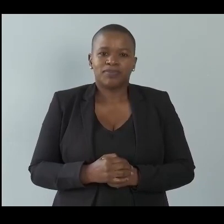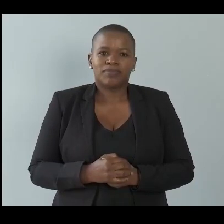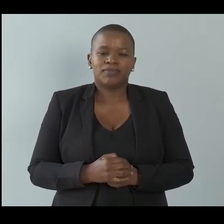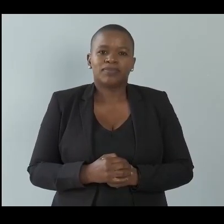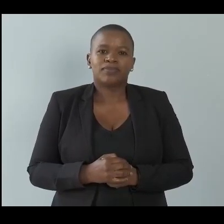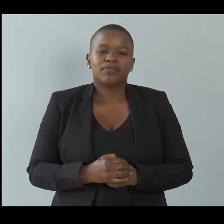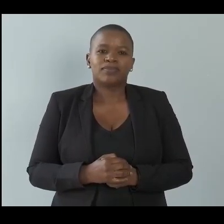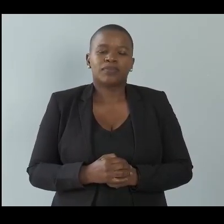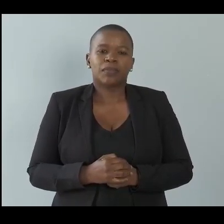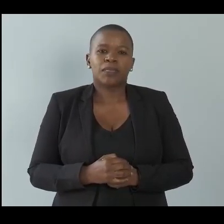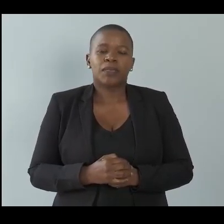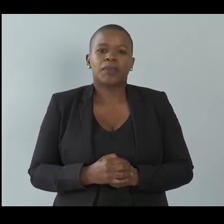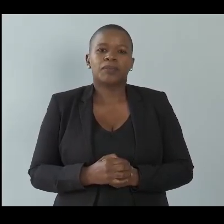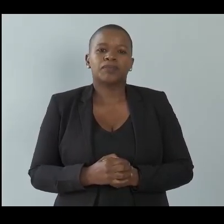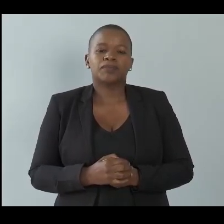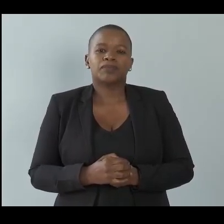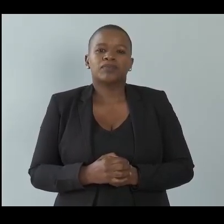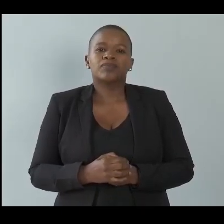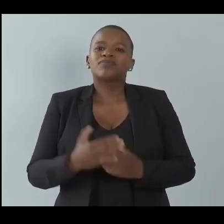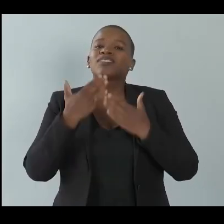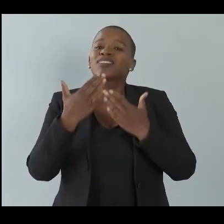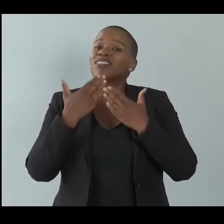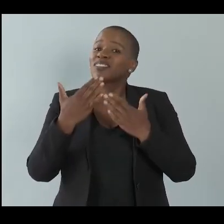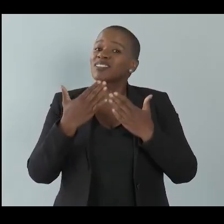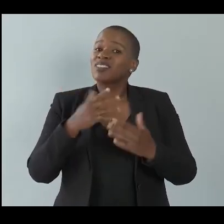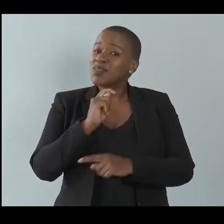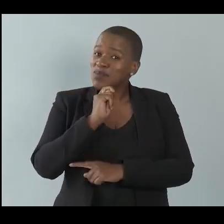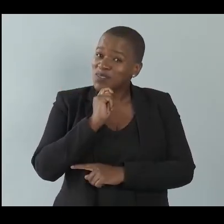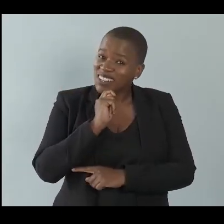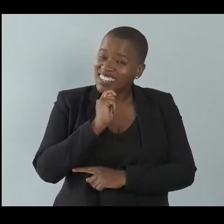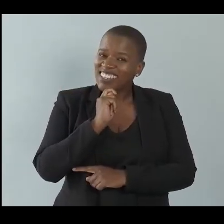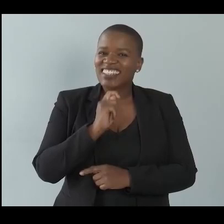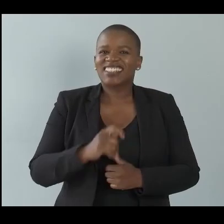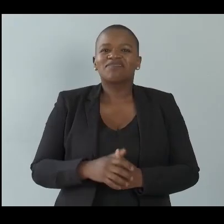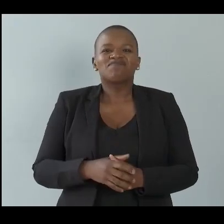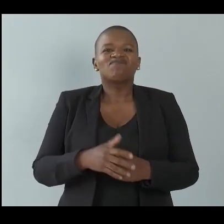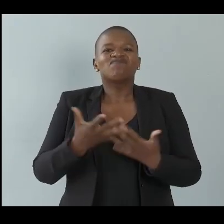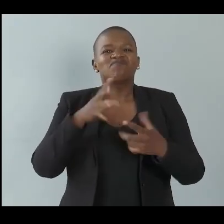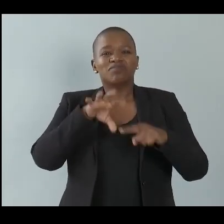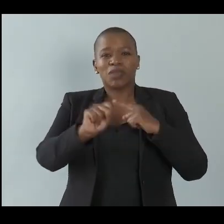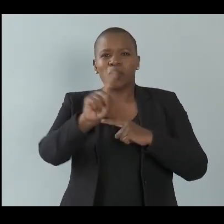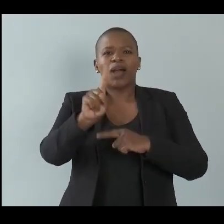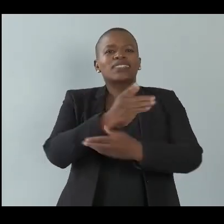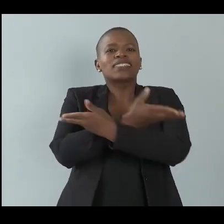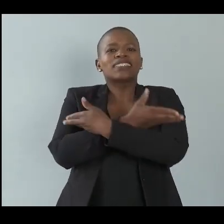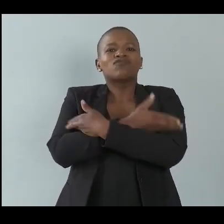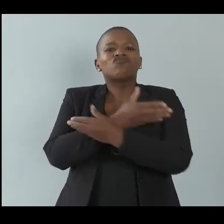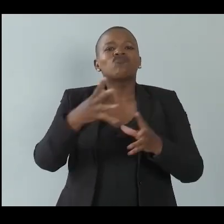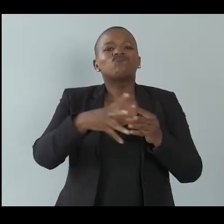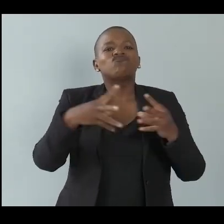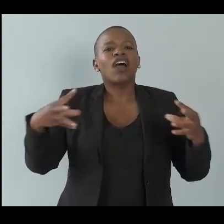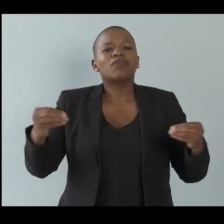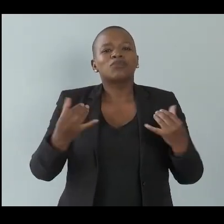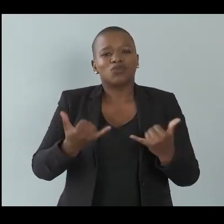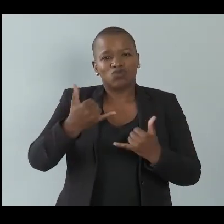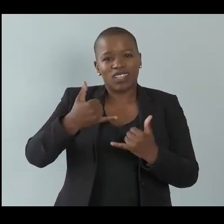Thank you, Keith, and good morning, everyone. You will notice that we are all wearing our Springbok rugby shirts today. Like many of you,